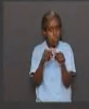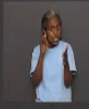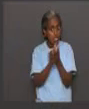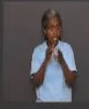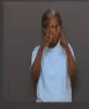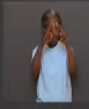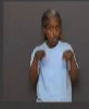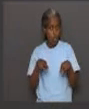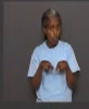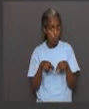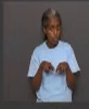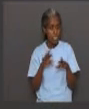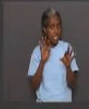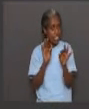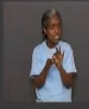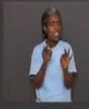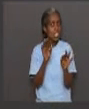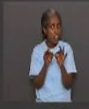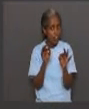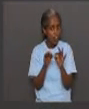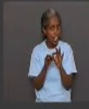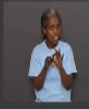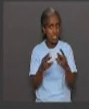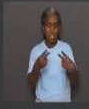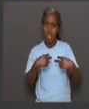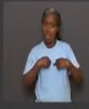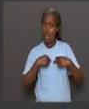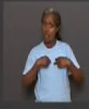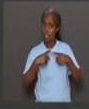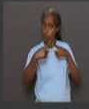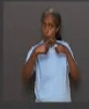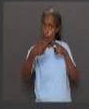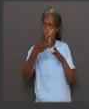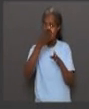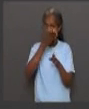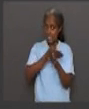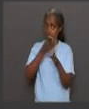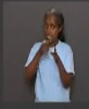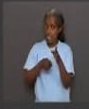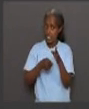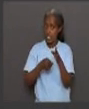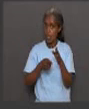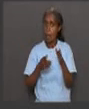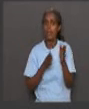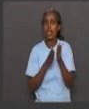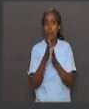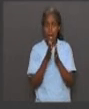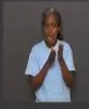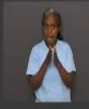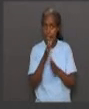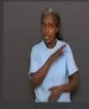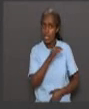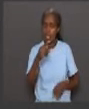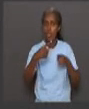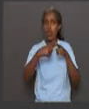remember that a rhombus is defined as having opposite sides being